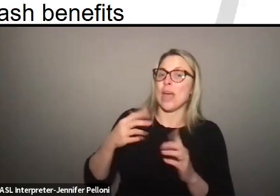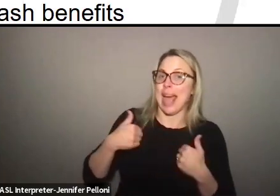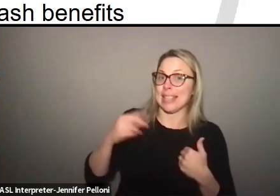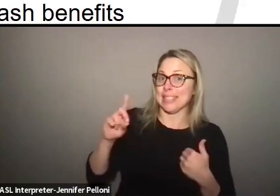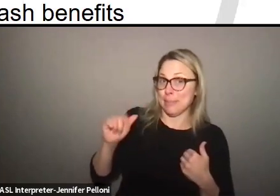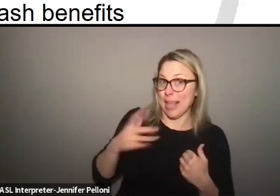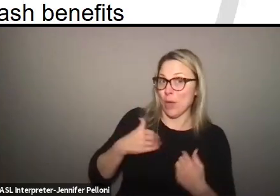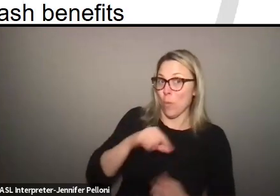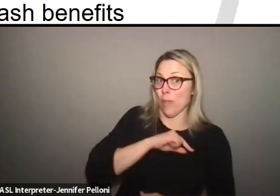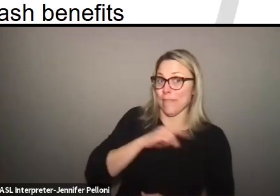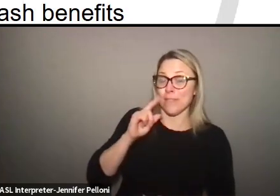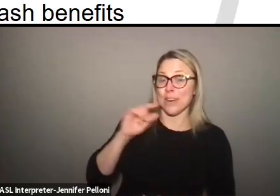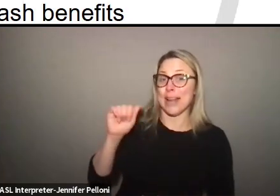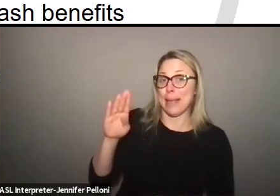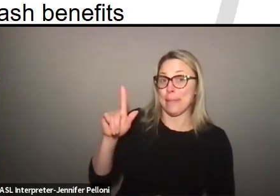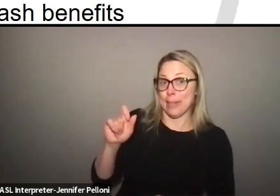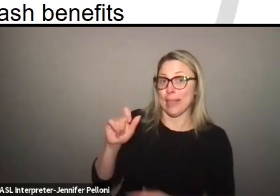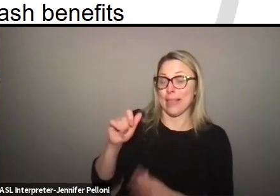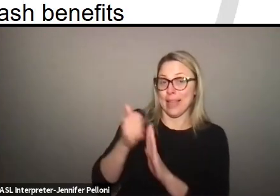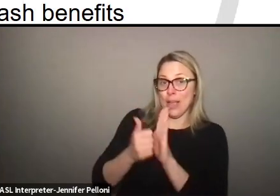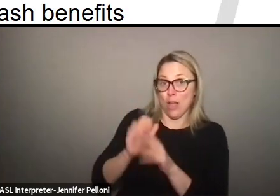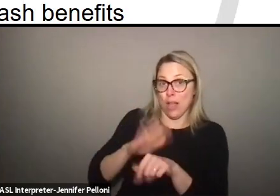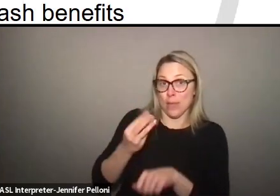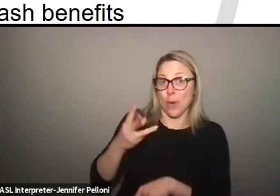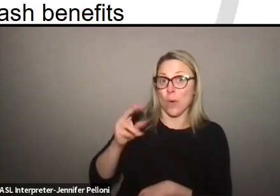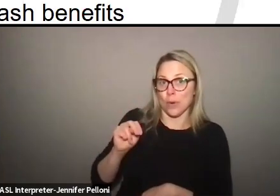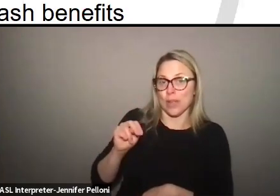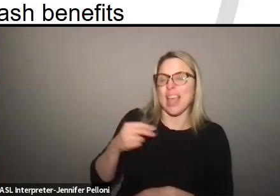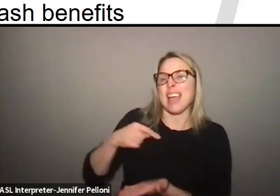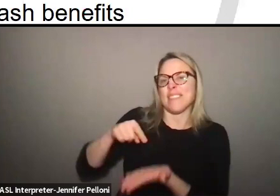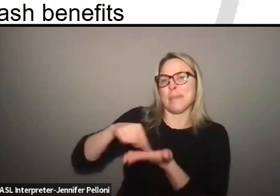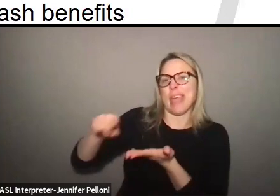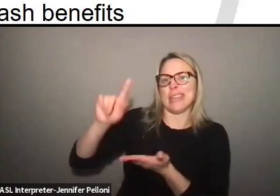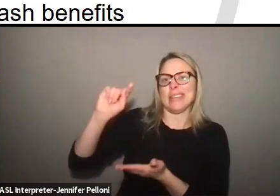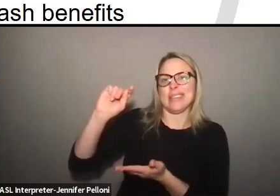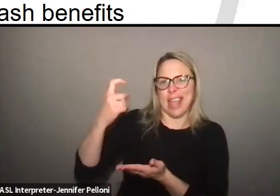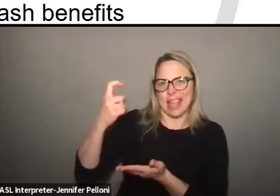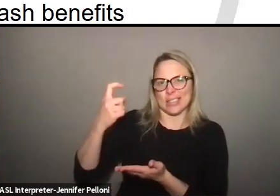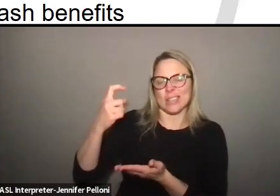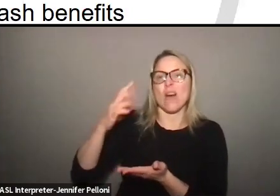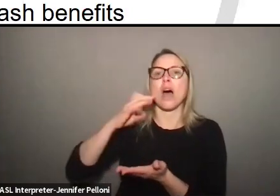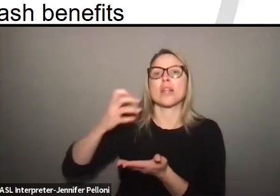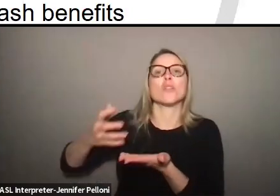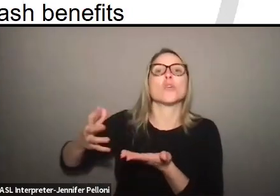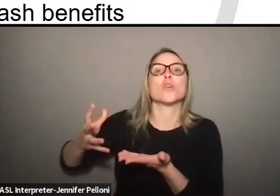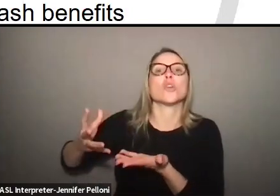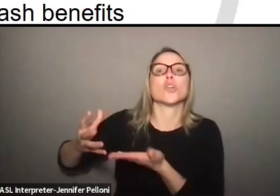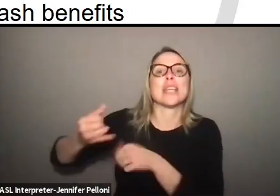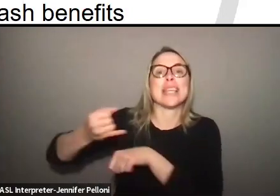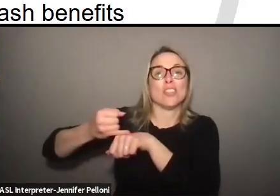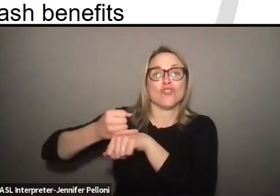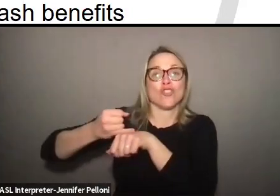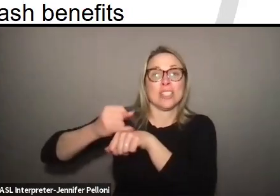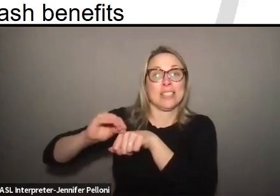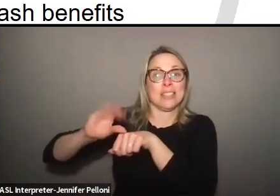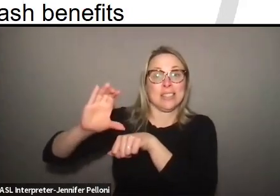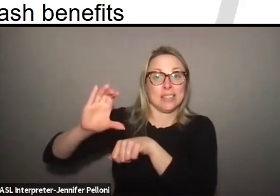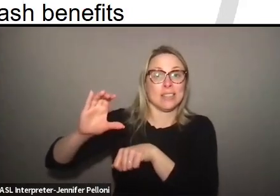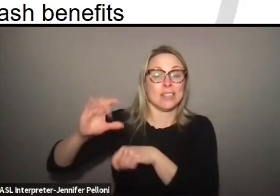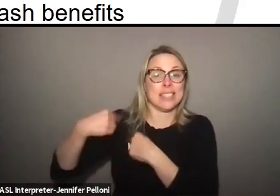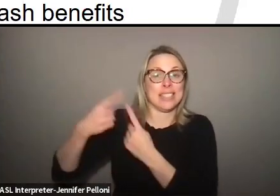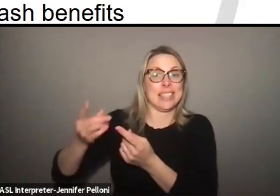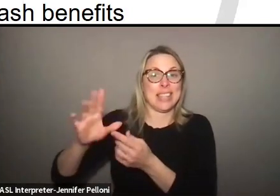and qualify for an ABLE account of their own, would have to pay taxes on the earnings since that account has been